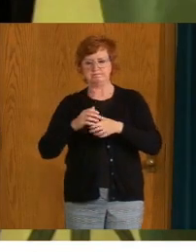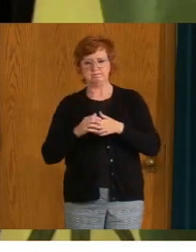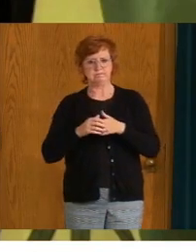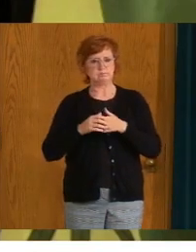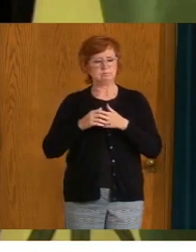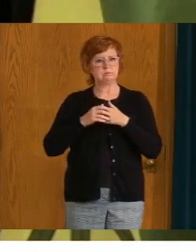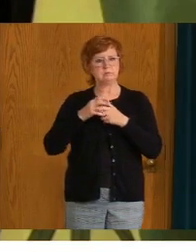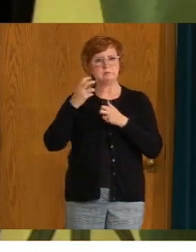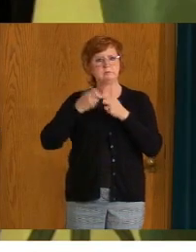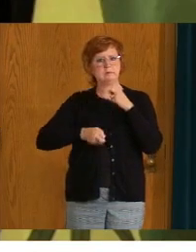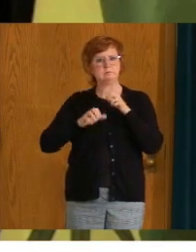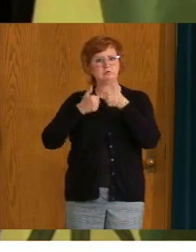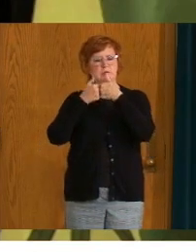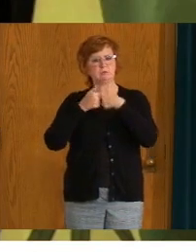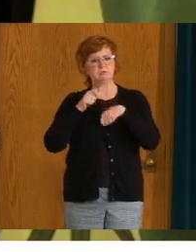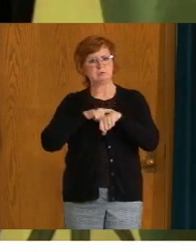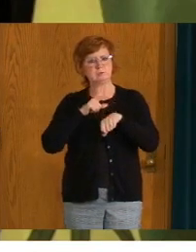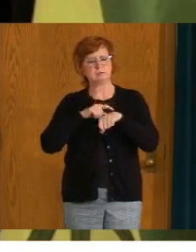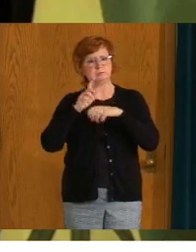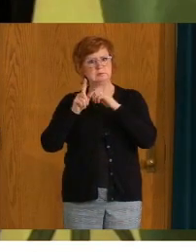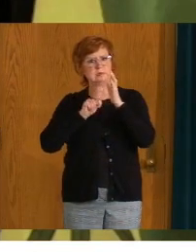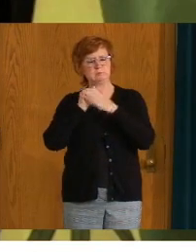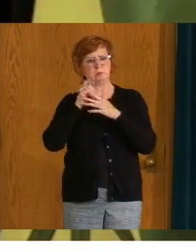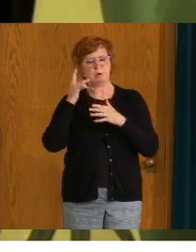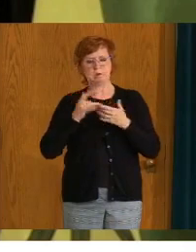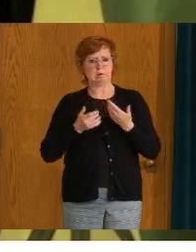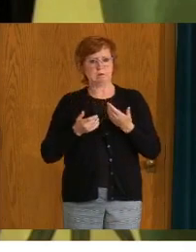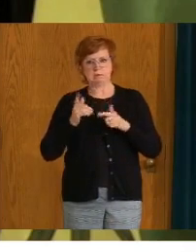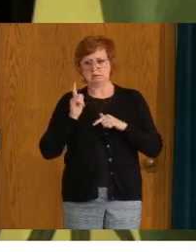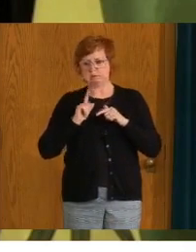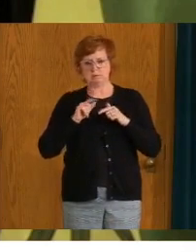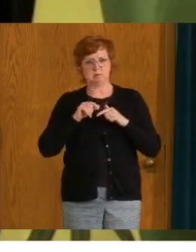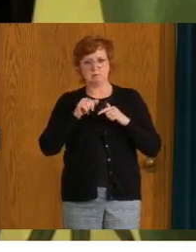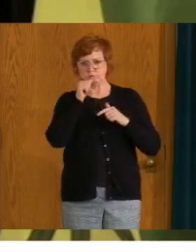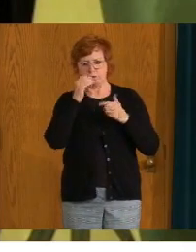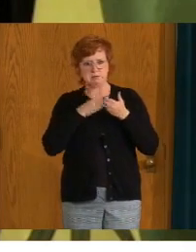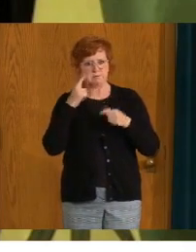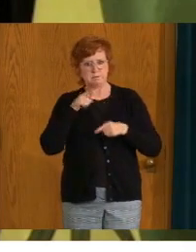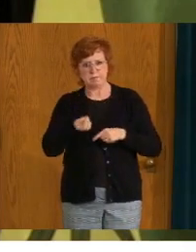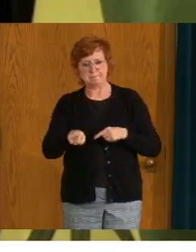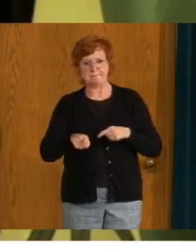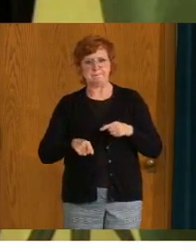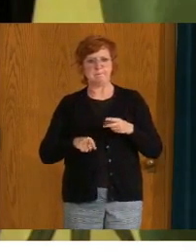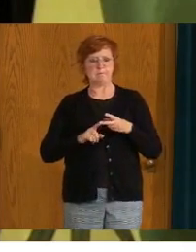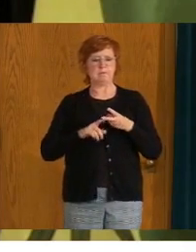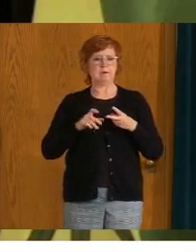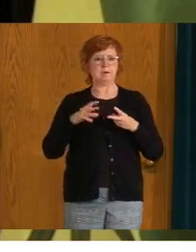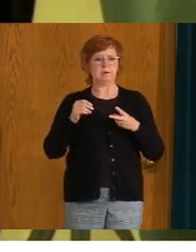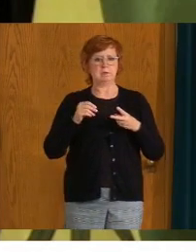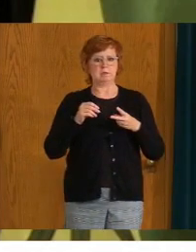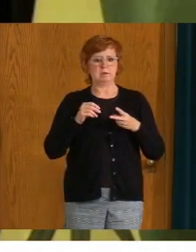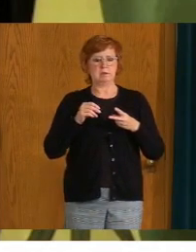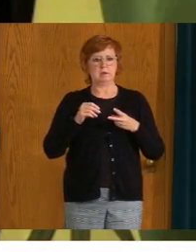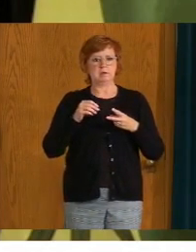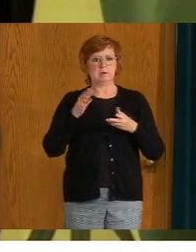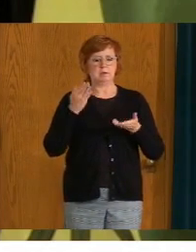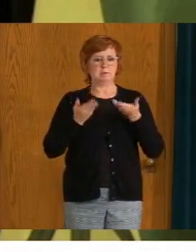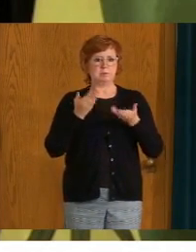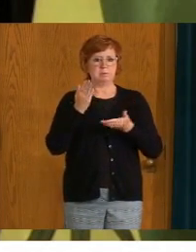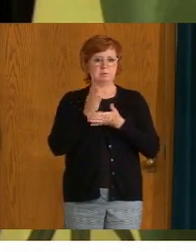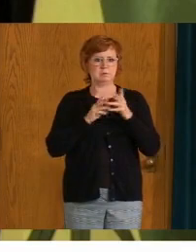right now so that to address the convenience and maybe the complacency that some residents